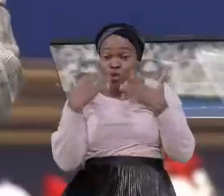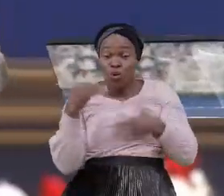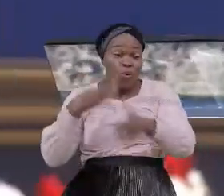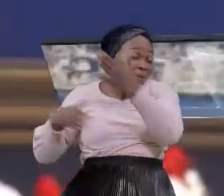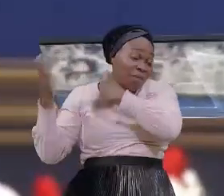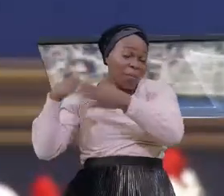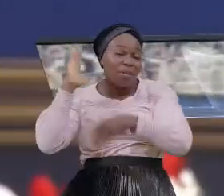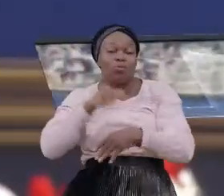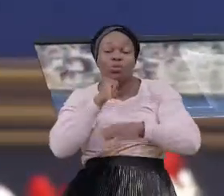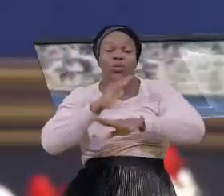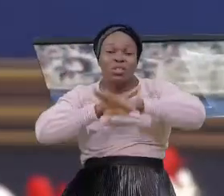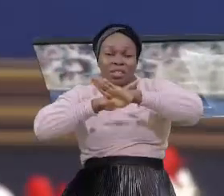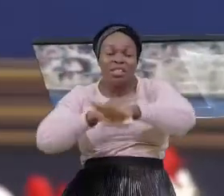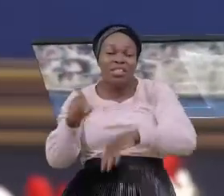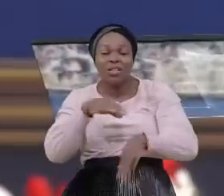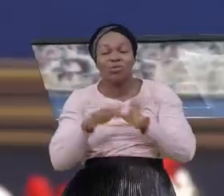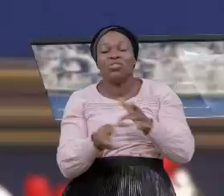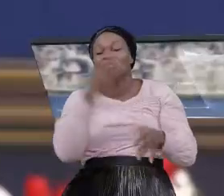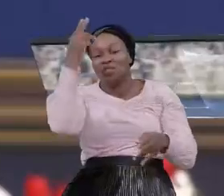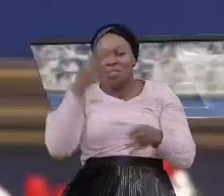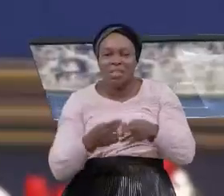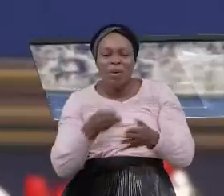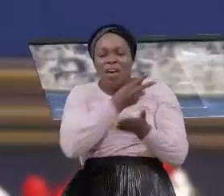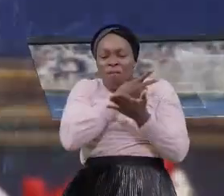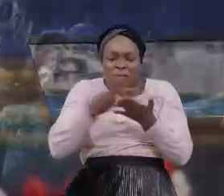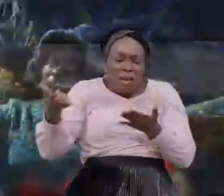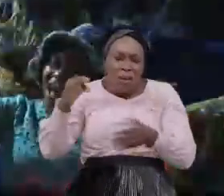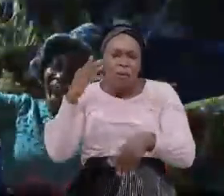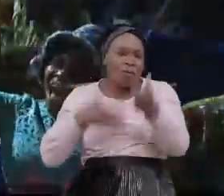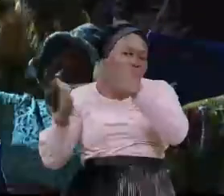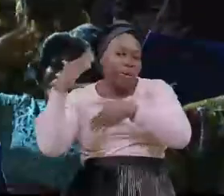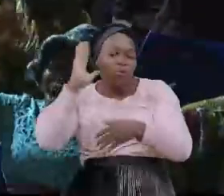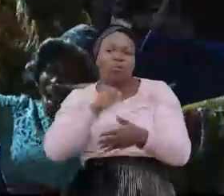The failure of the past will not hinder you.